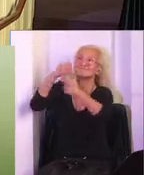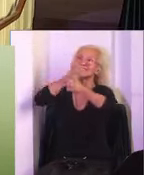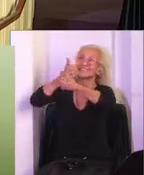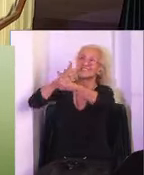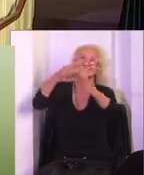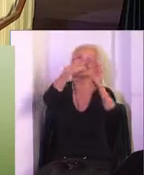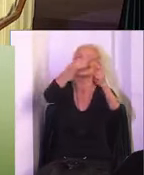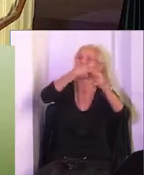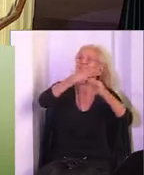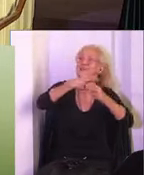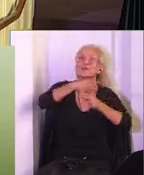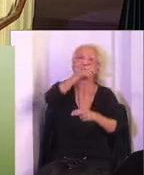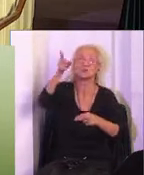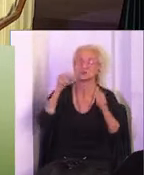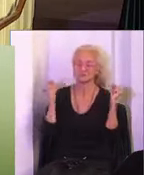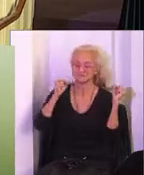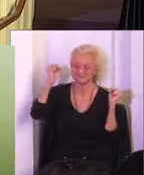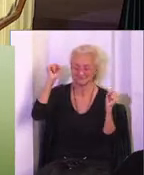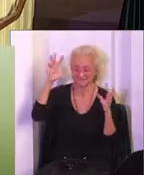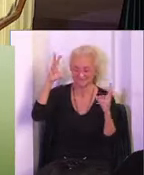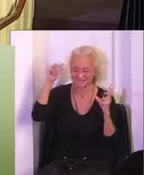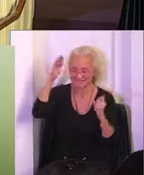You are amazing,